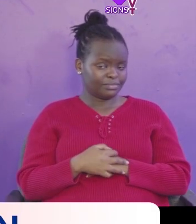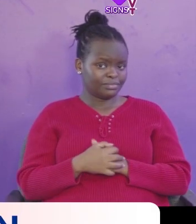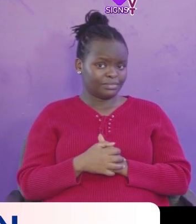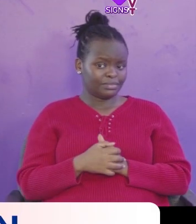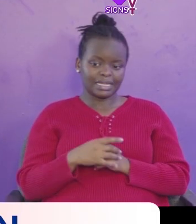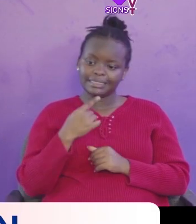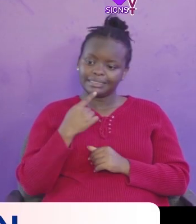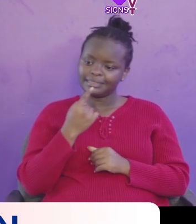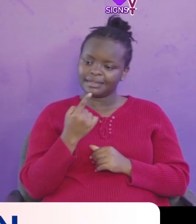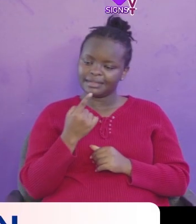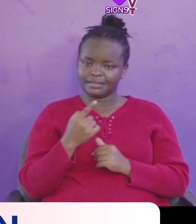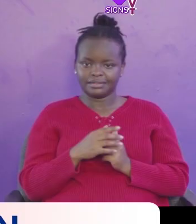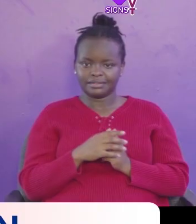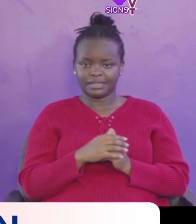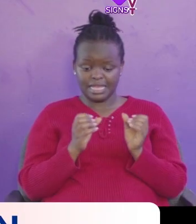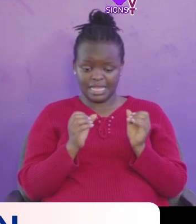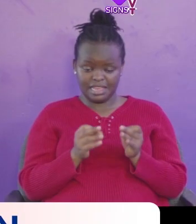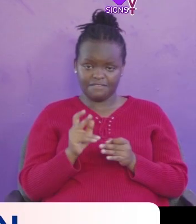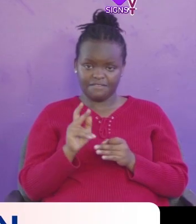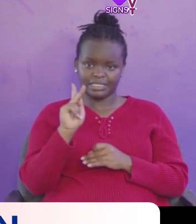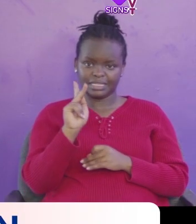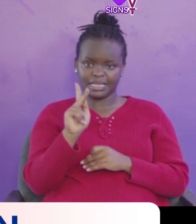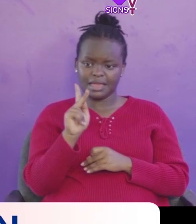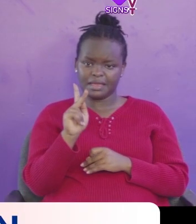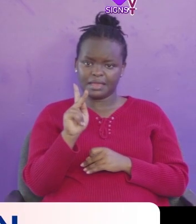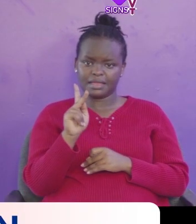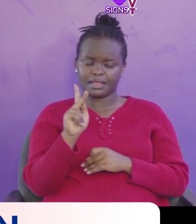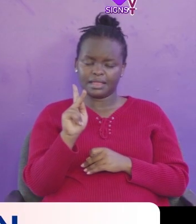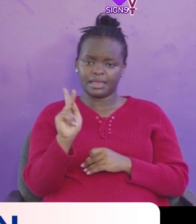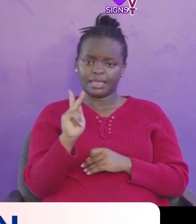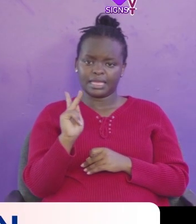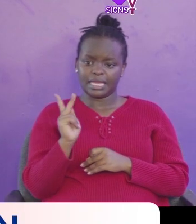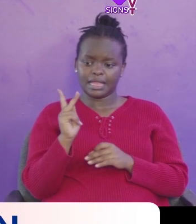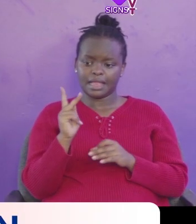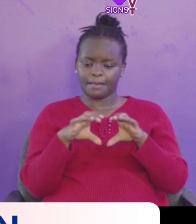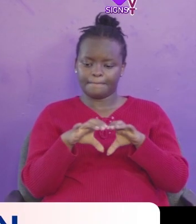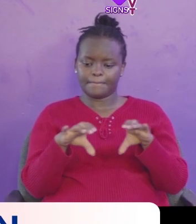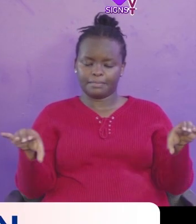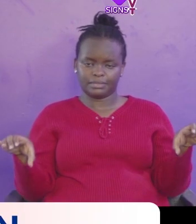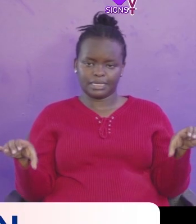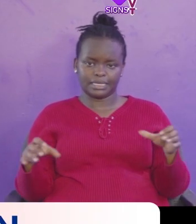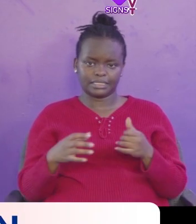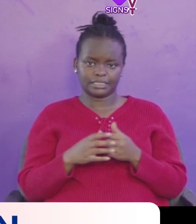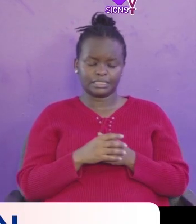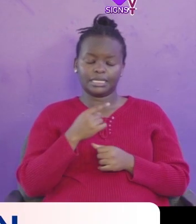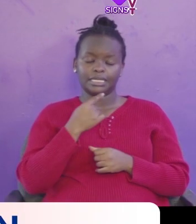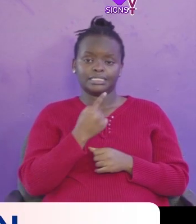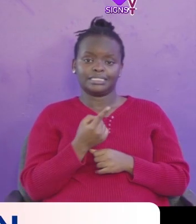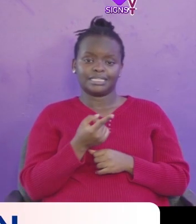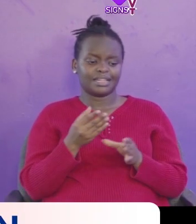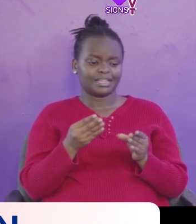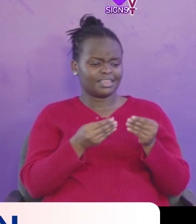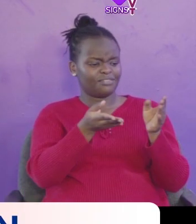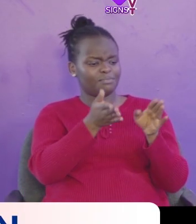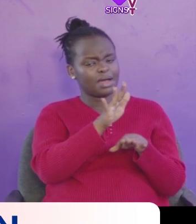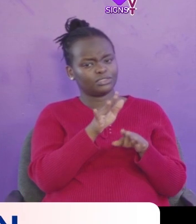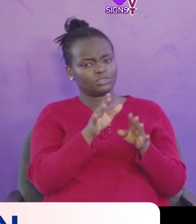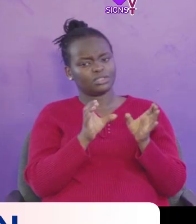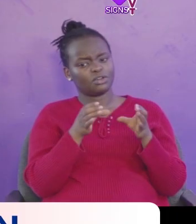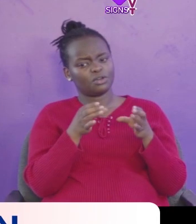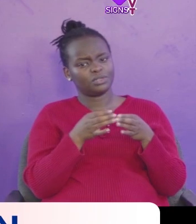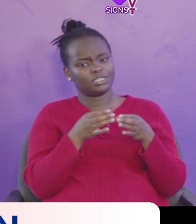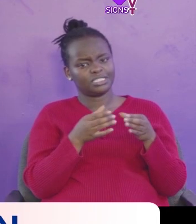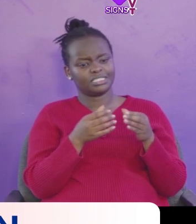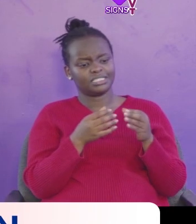Waambiwe, whether that is Kenya Pipeline or whoever, waambiwe, give back to the community. Peleka